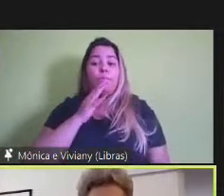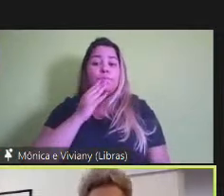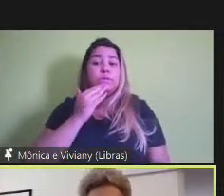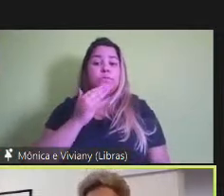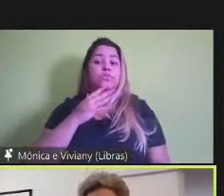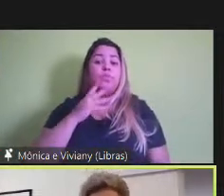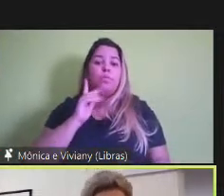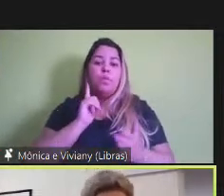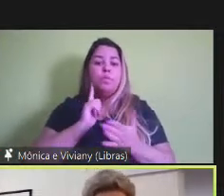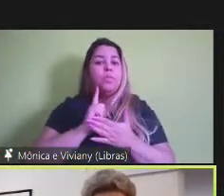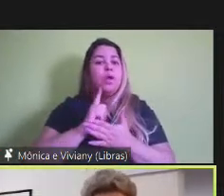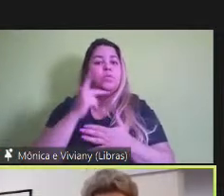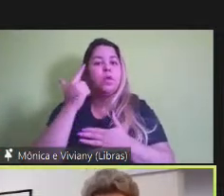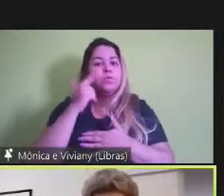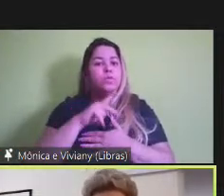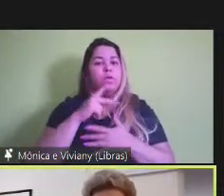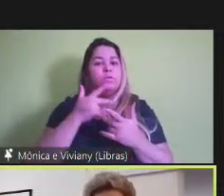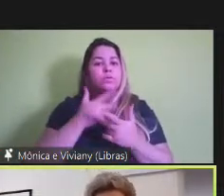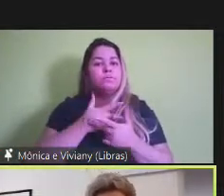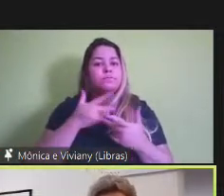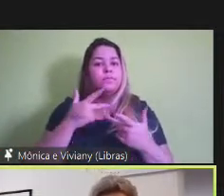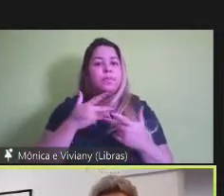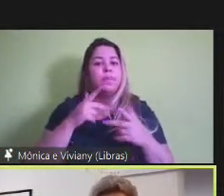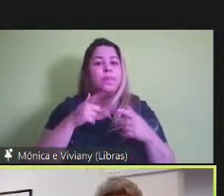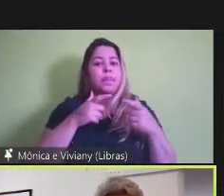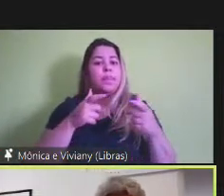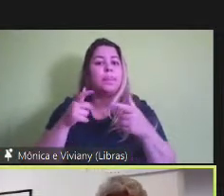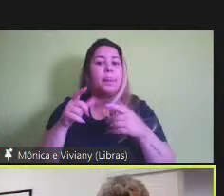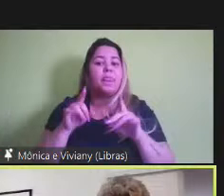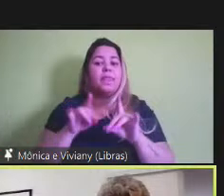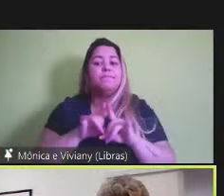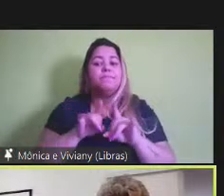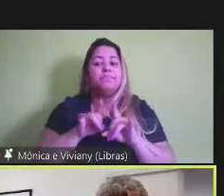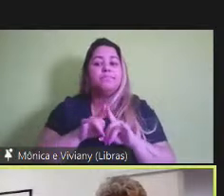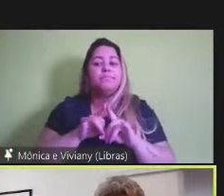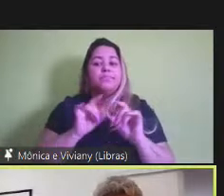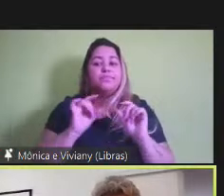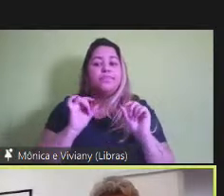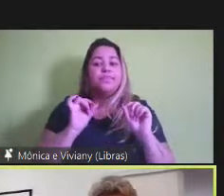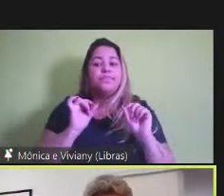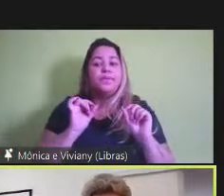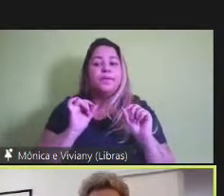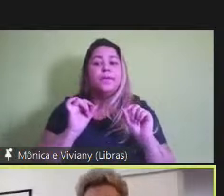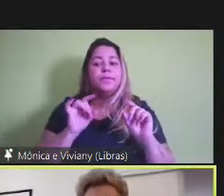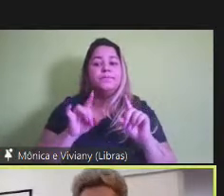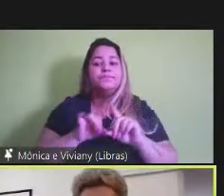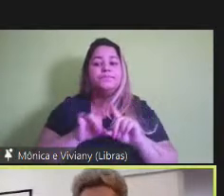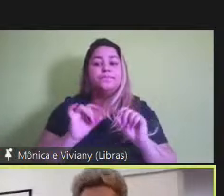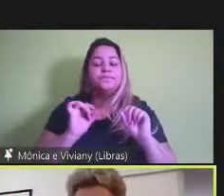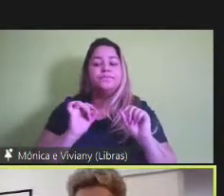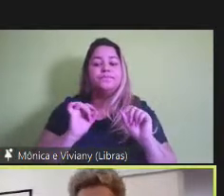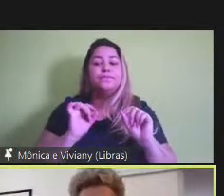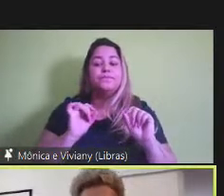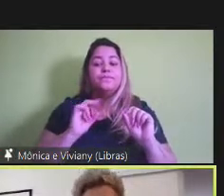this recognition of the role from the other areas and or the knowledges from the other areas is